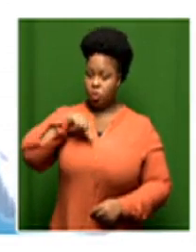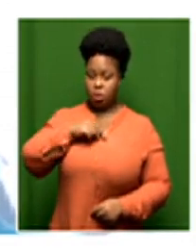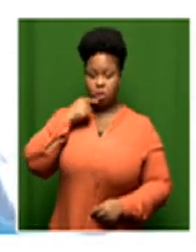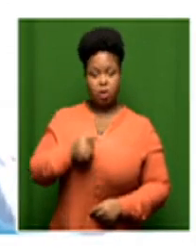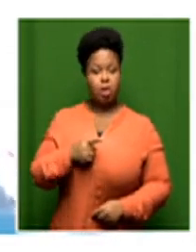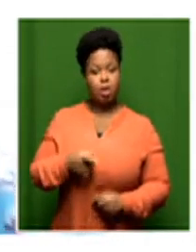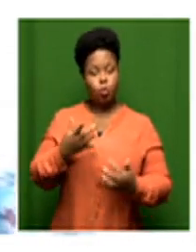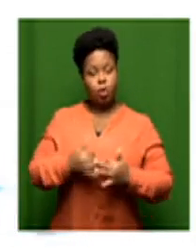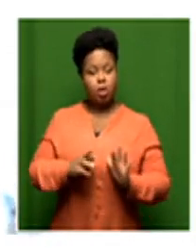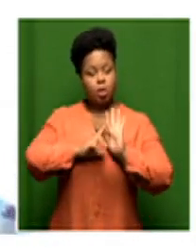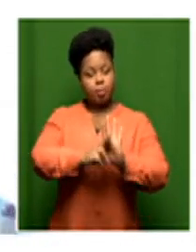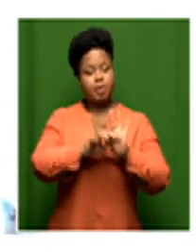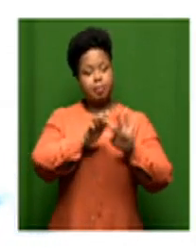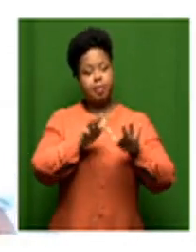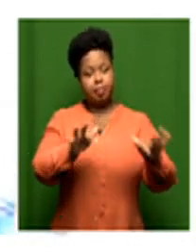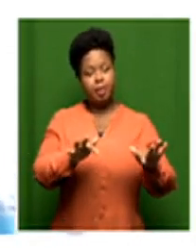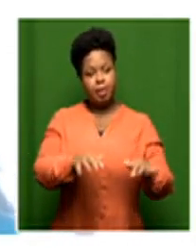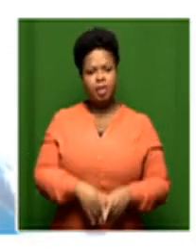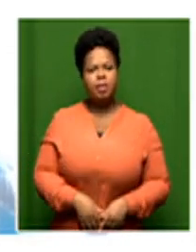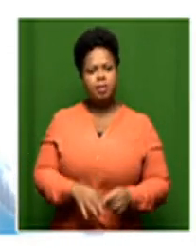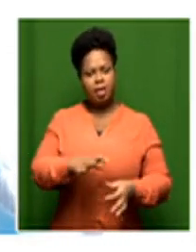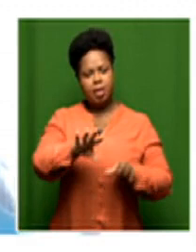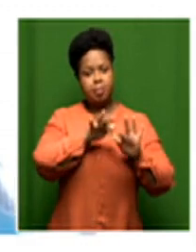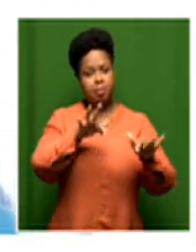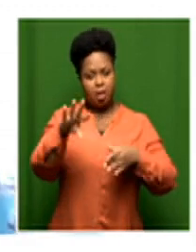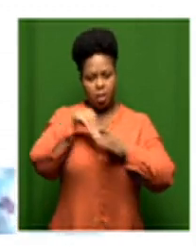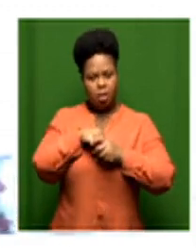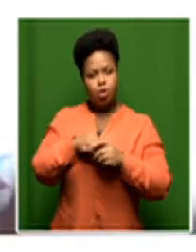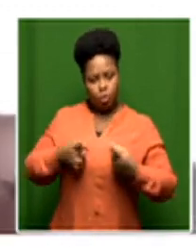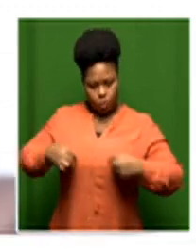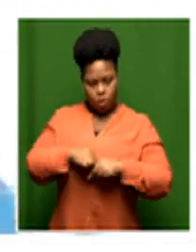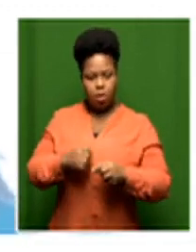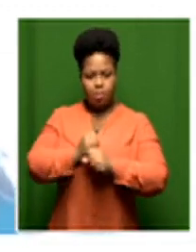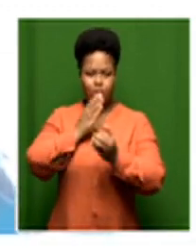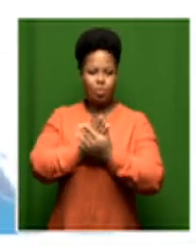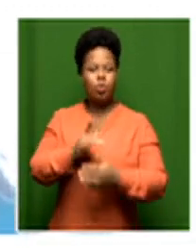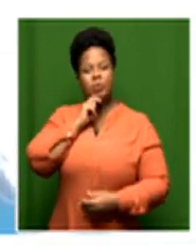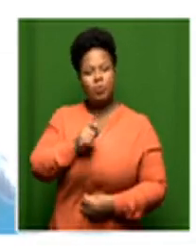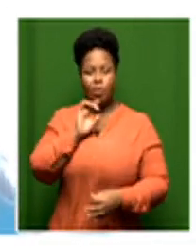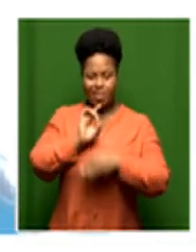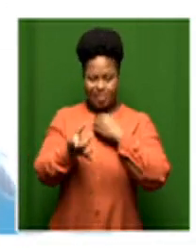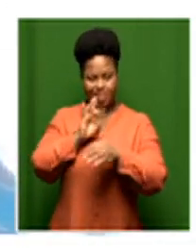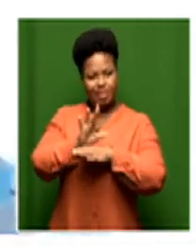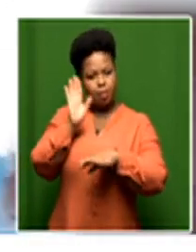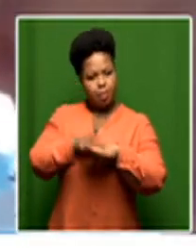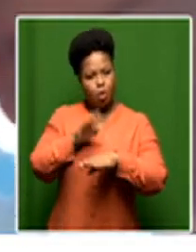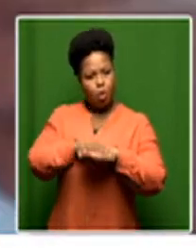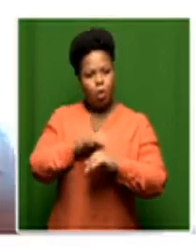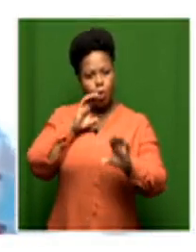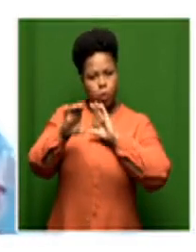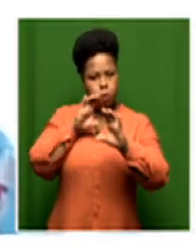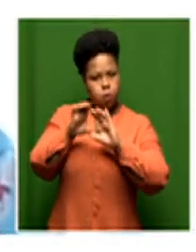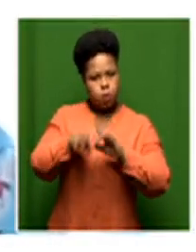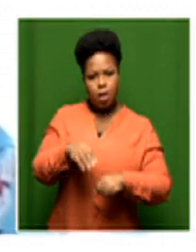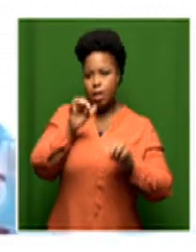by the people, we must make sure that we do everything into our power to have an intensive communication with our people, to make sure that they